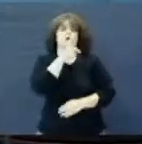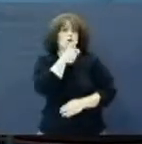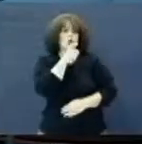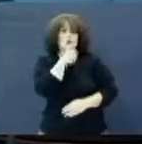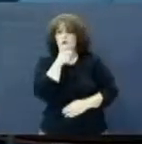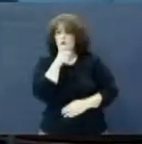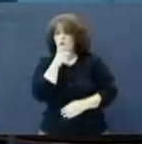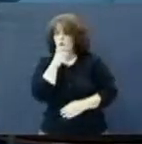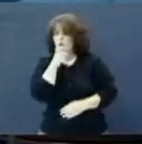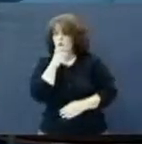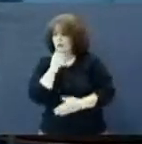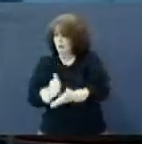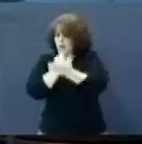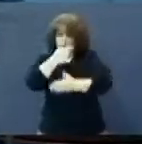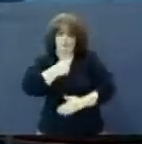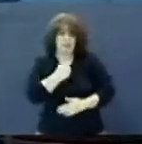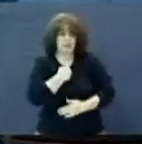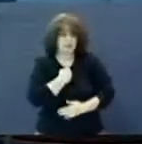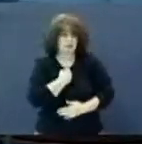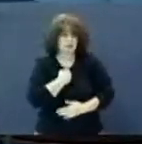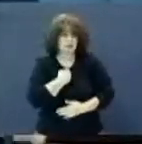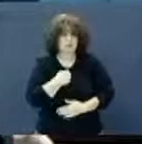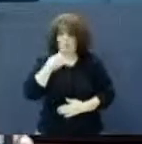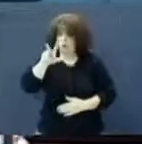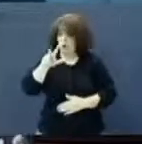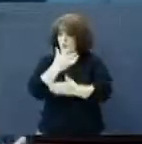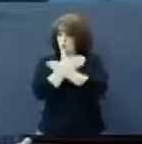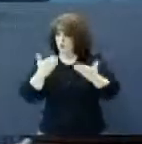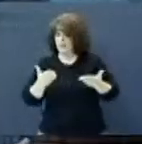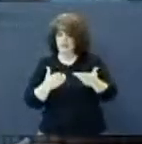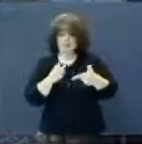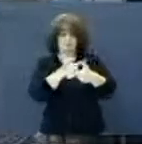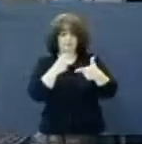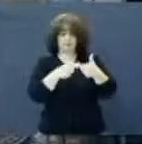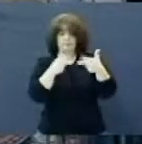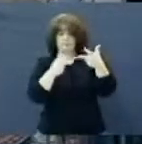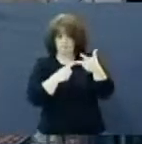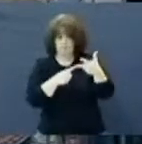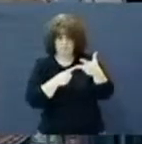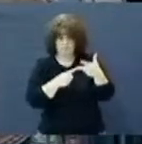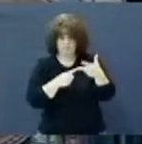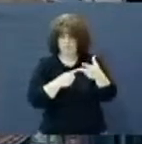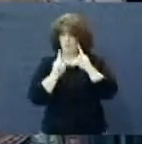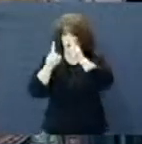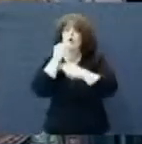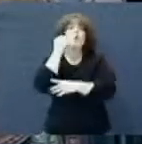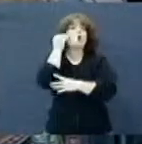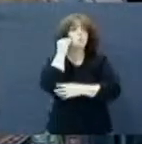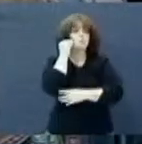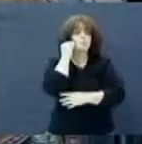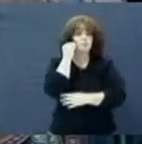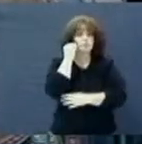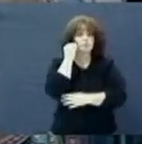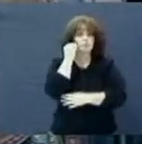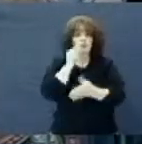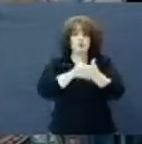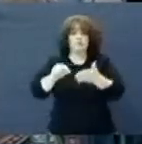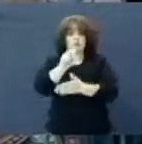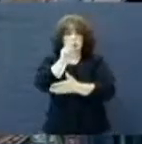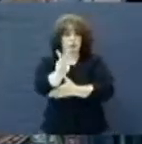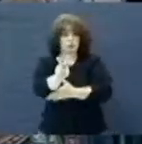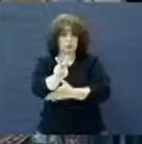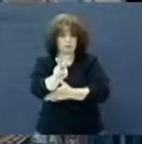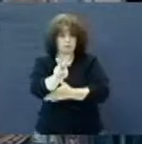help me? Let me give you three things and I'll let you go home. Verse number 2. I